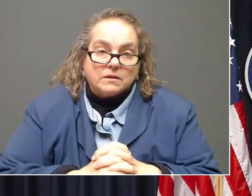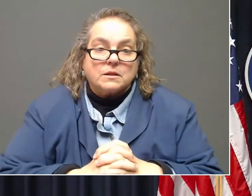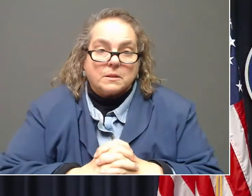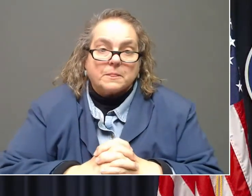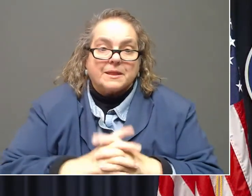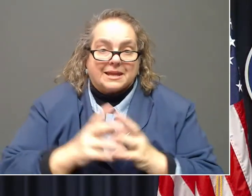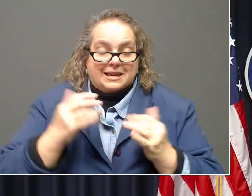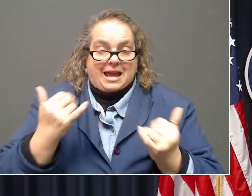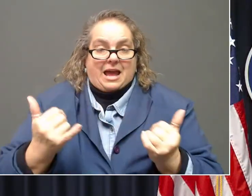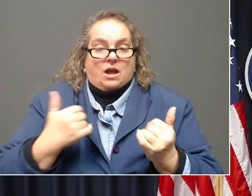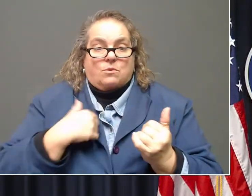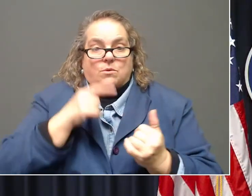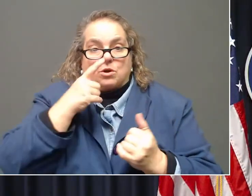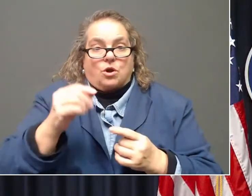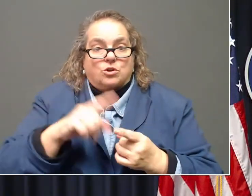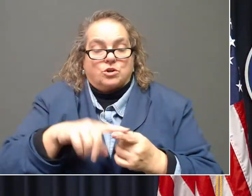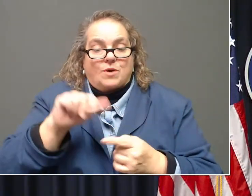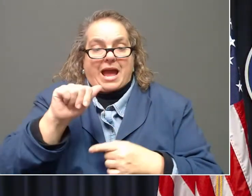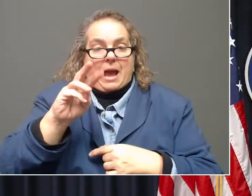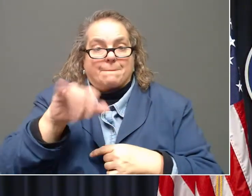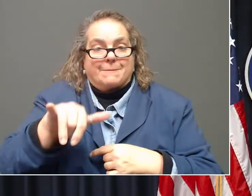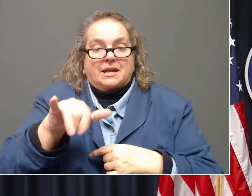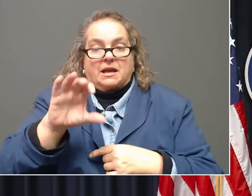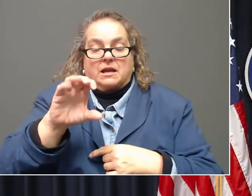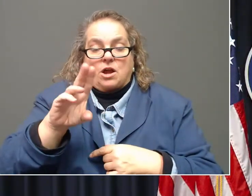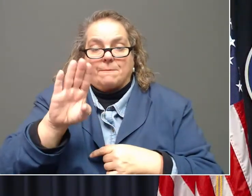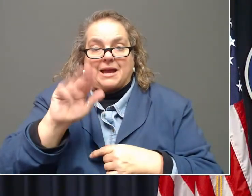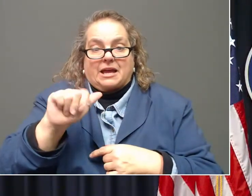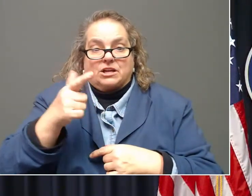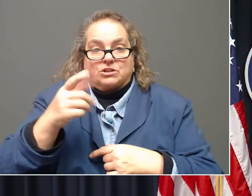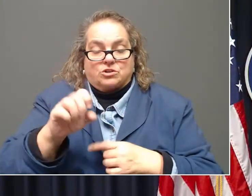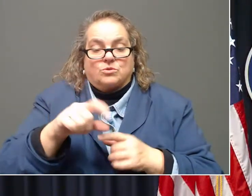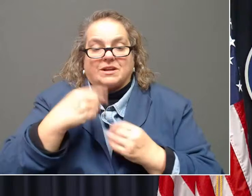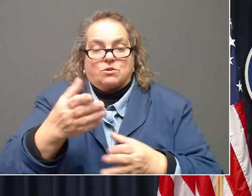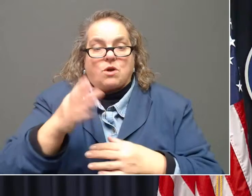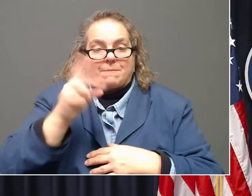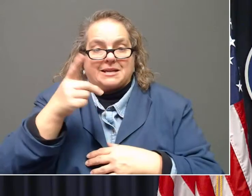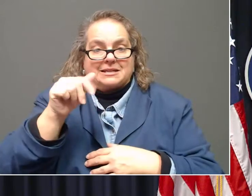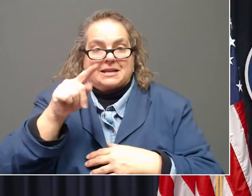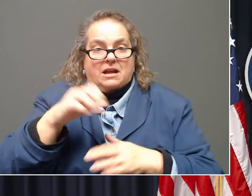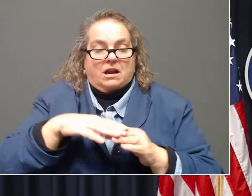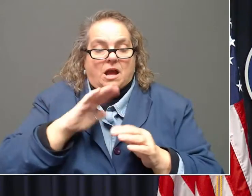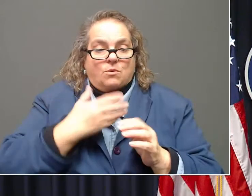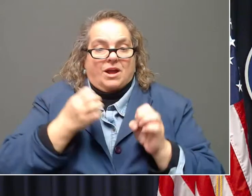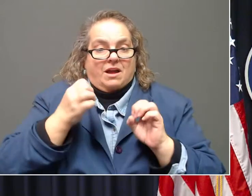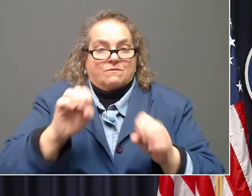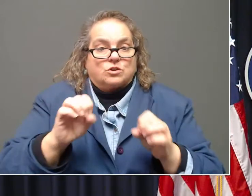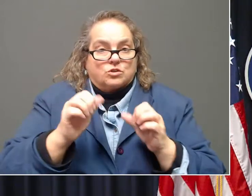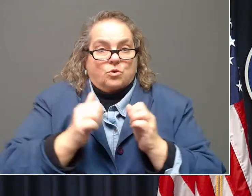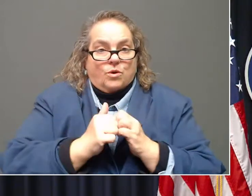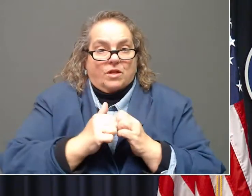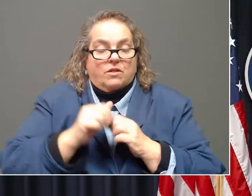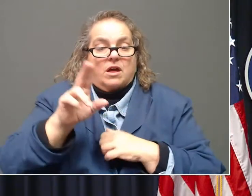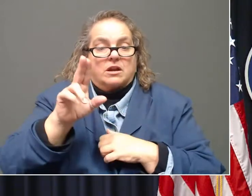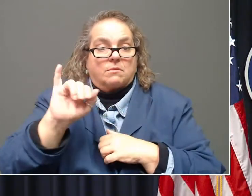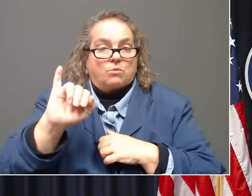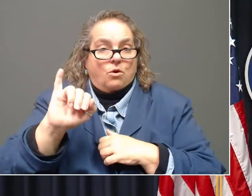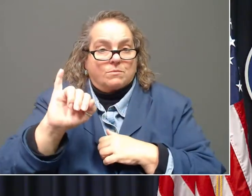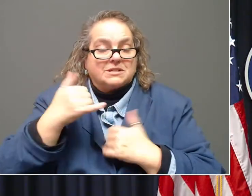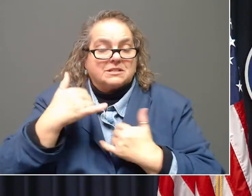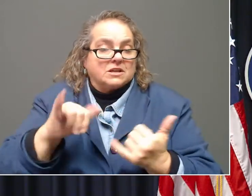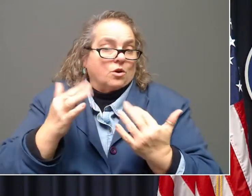pulled together and has rallied despite the difficulties. So please, we got to just hang in there. another 3, 4, 5 months while we get